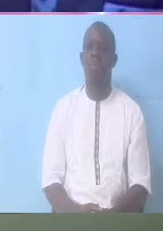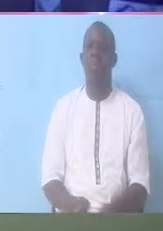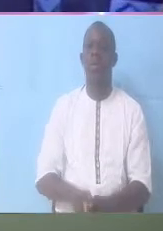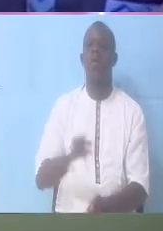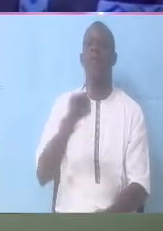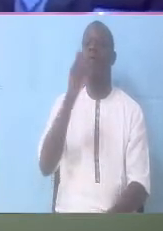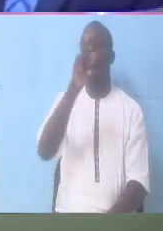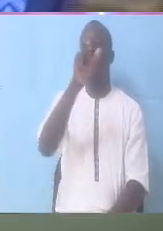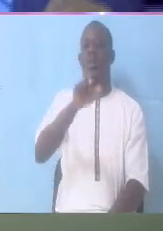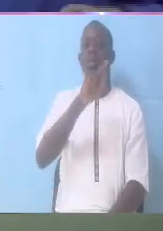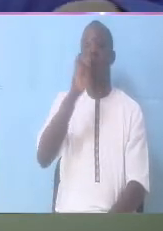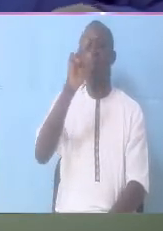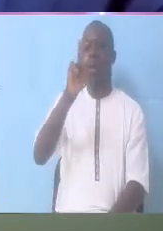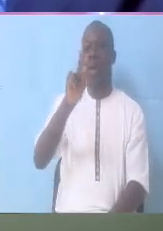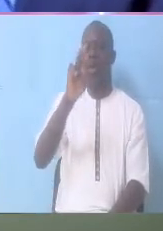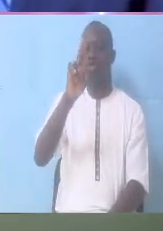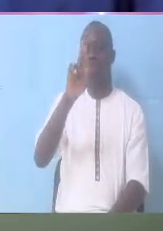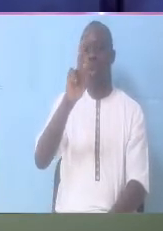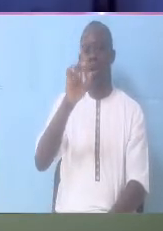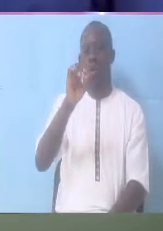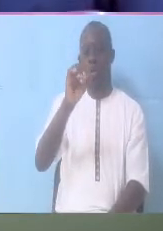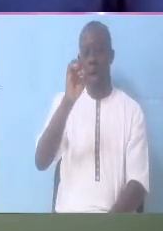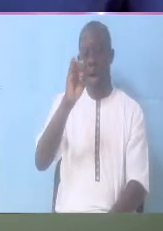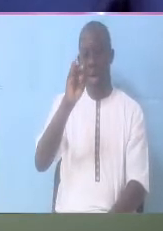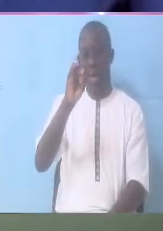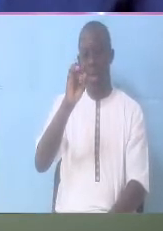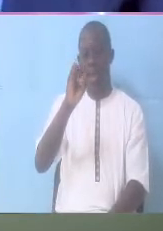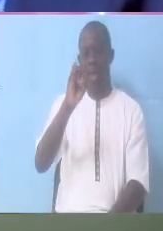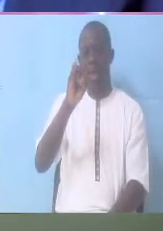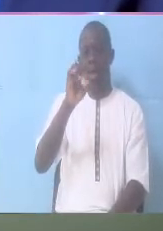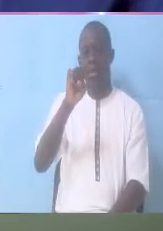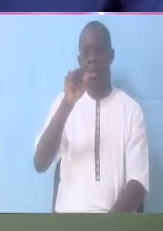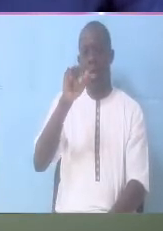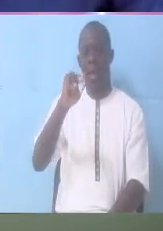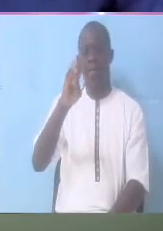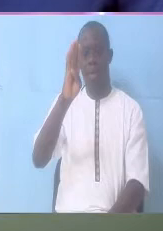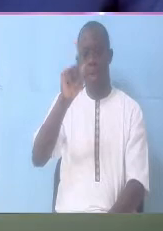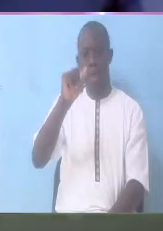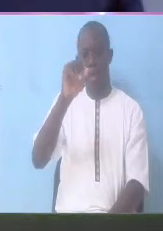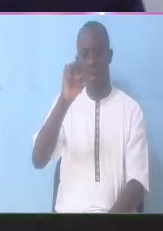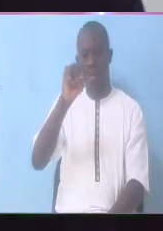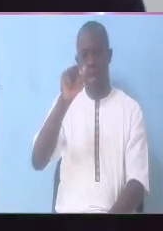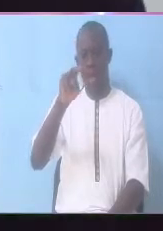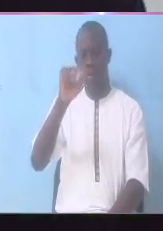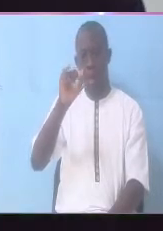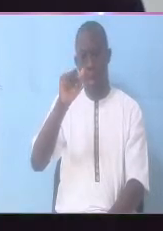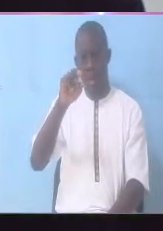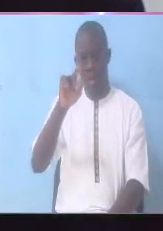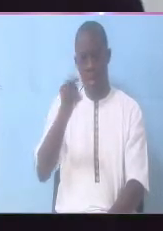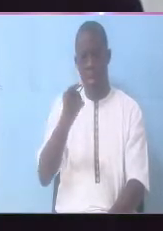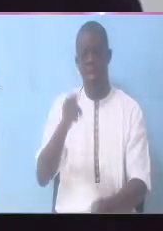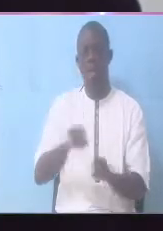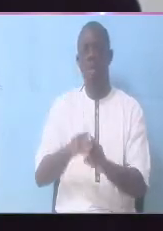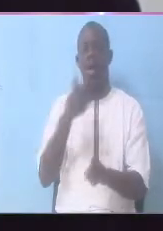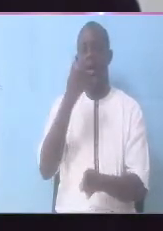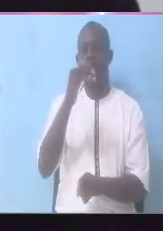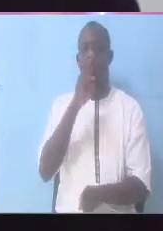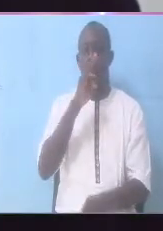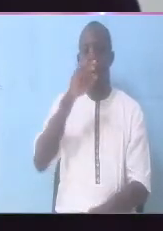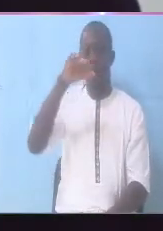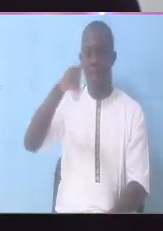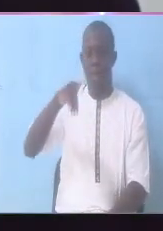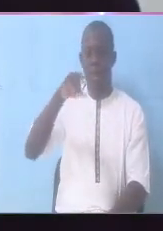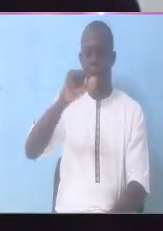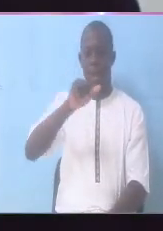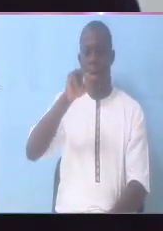So Kukai was to die. Next. Spiritually, yes. Was he to die? No, to stop talking about him at all.